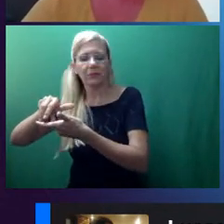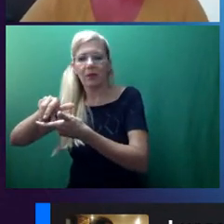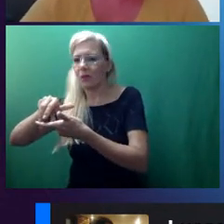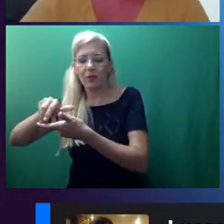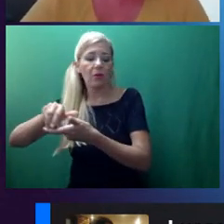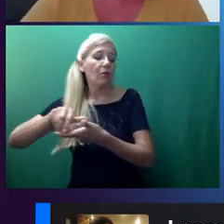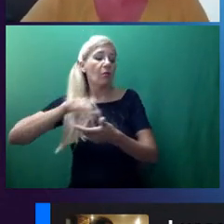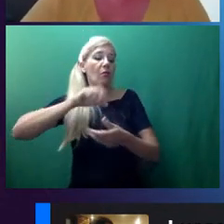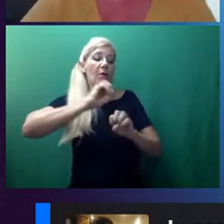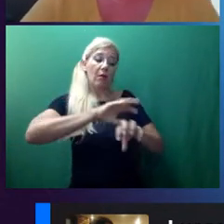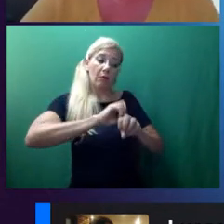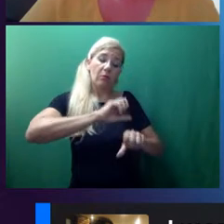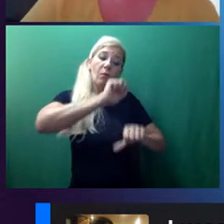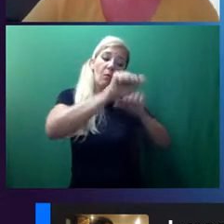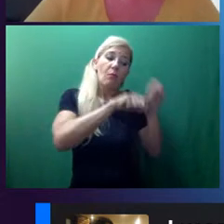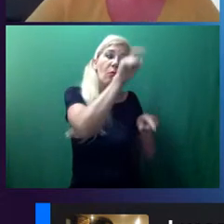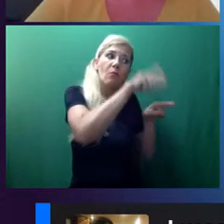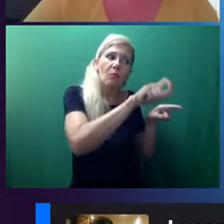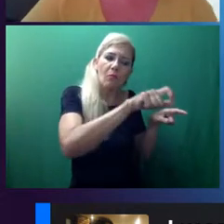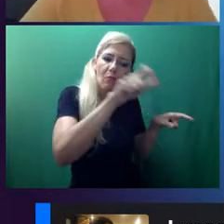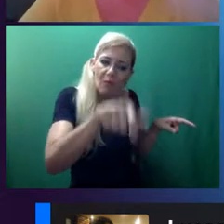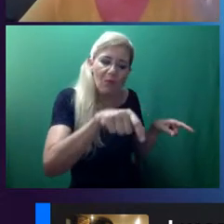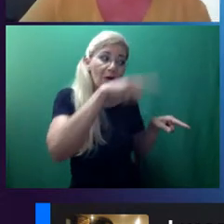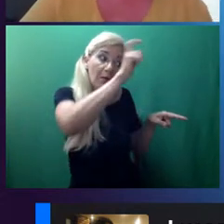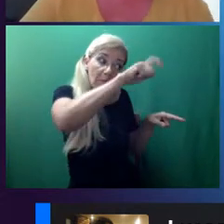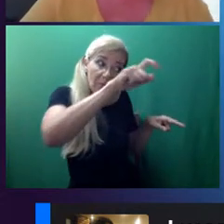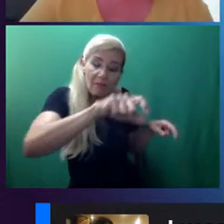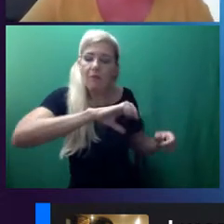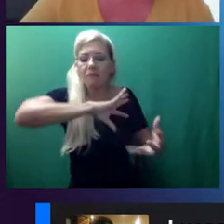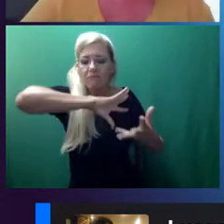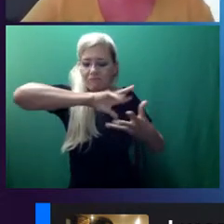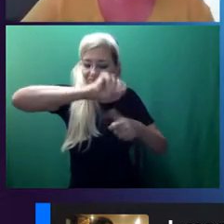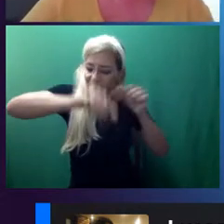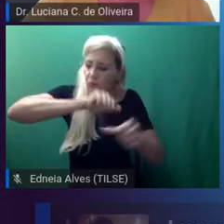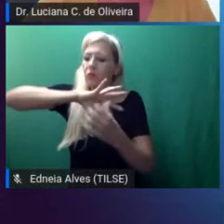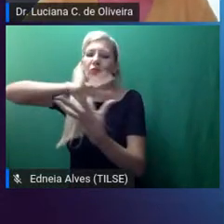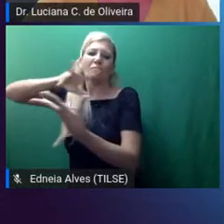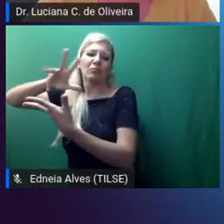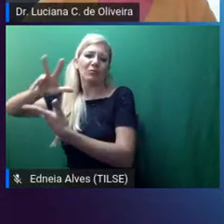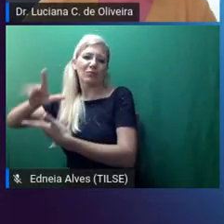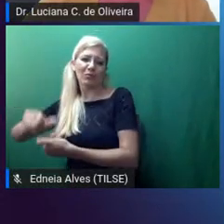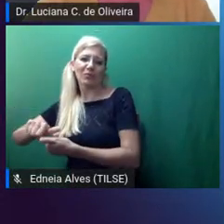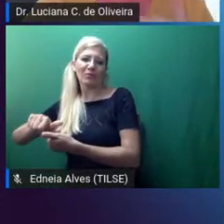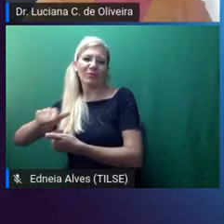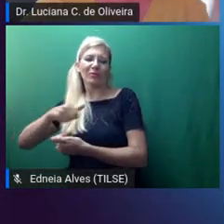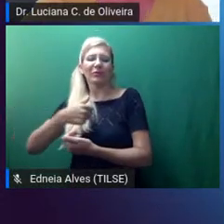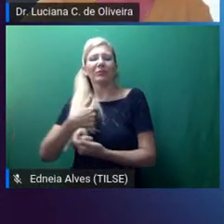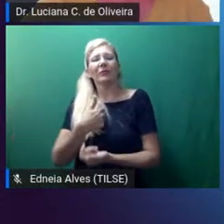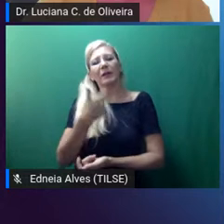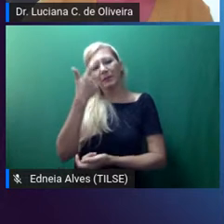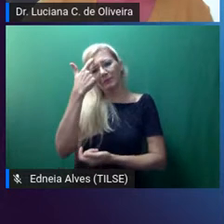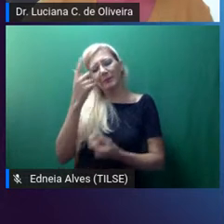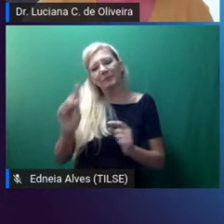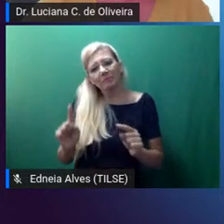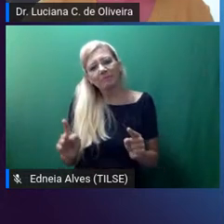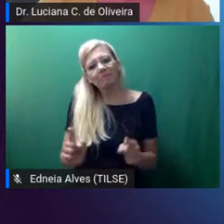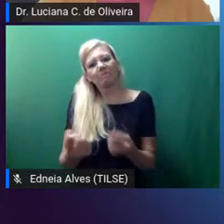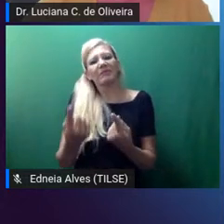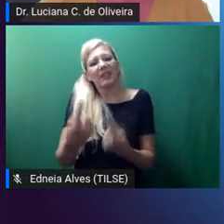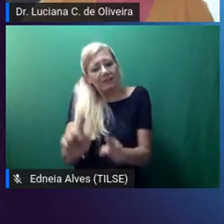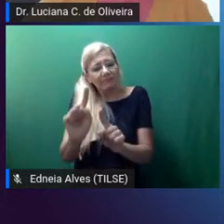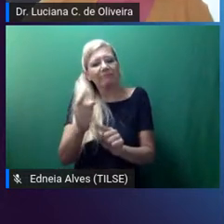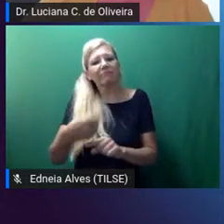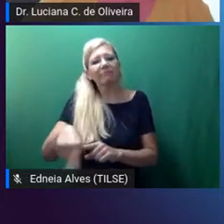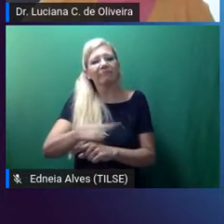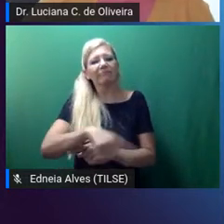mudam o mundo. So I want to challenge you today as you go through this conference